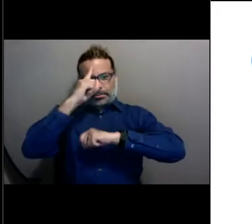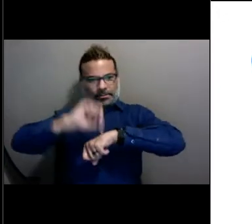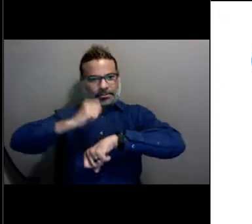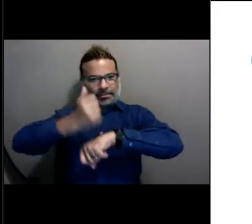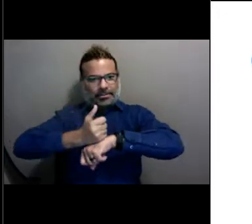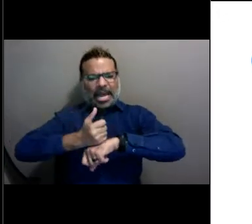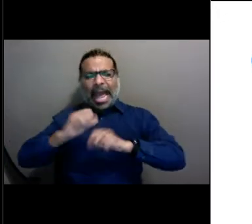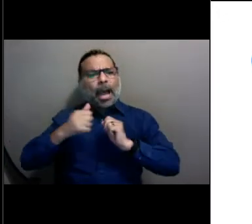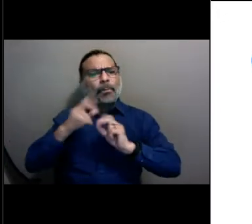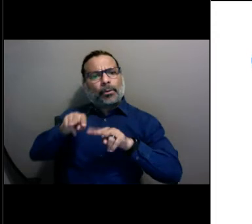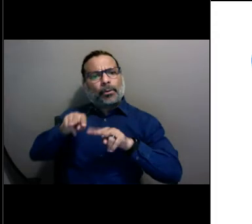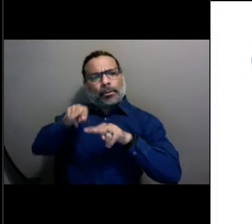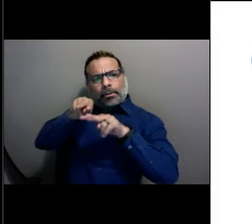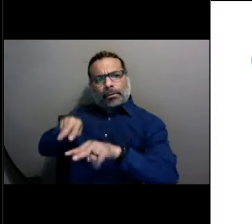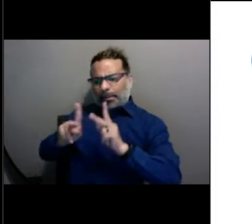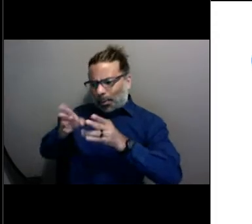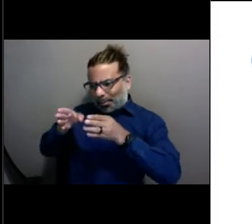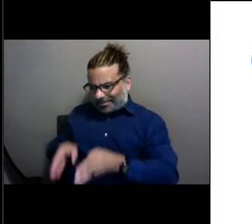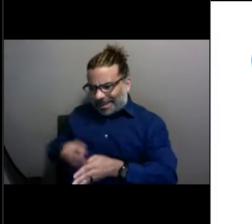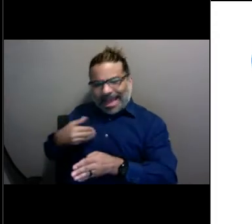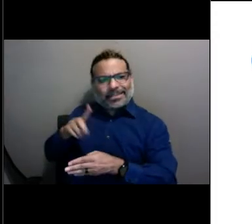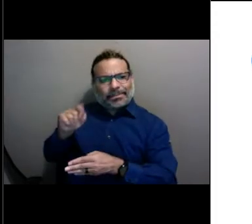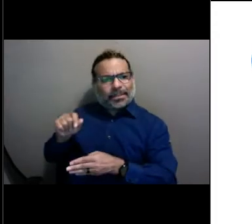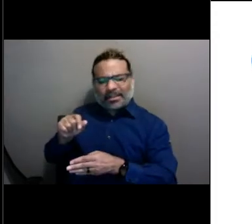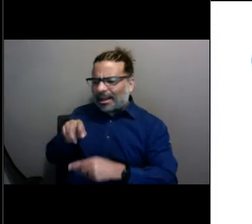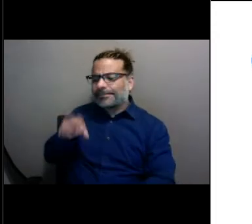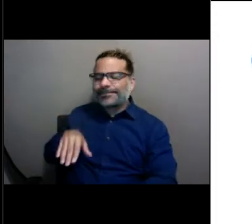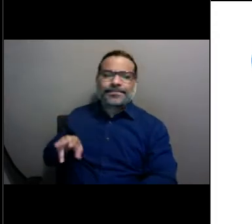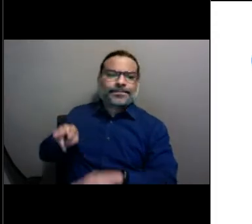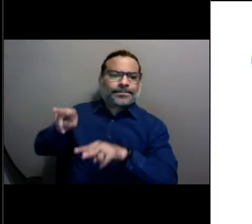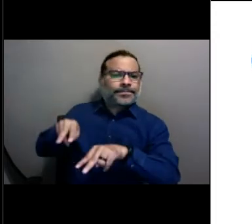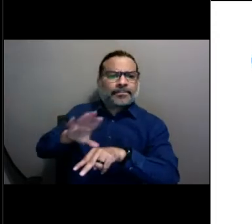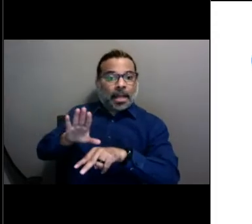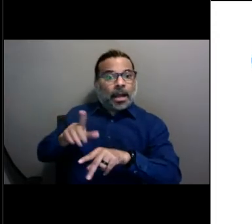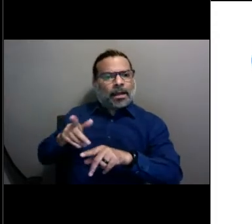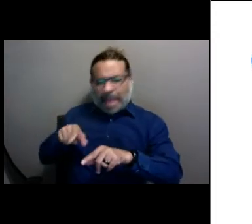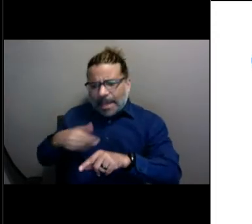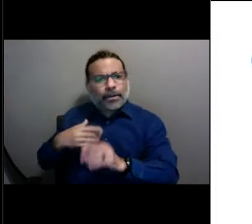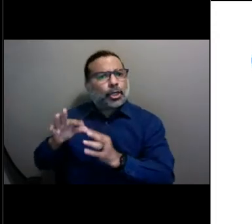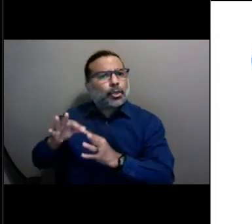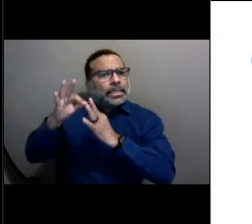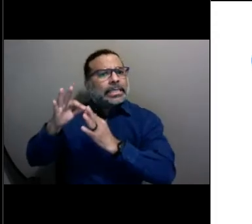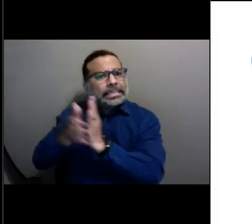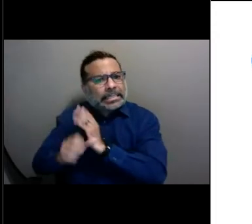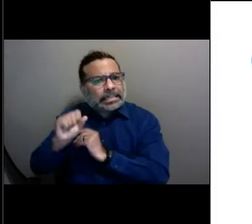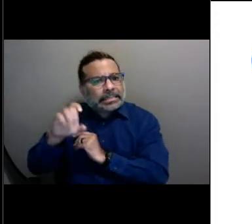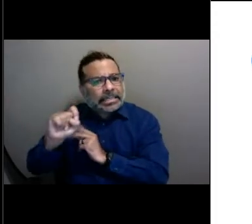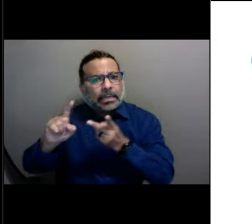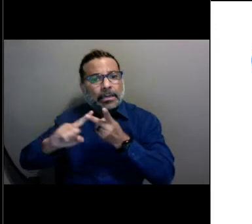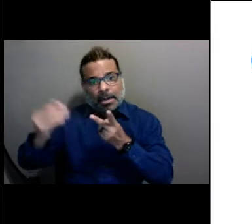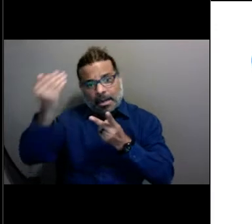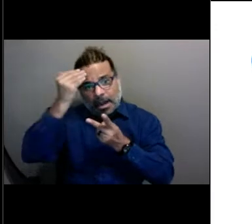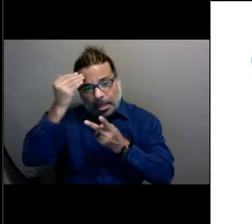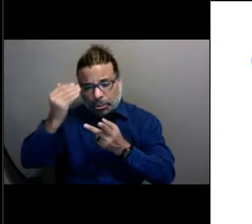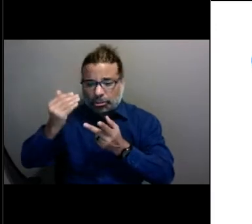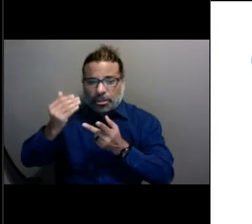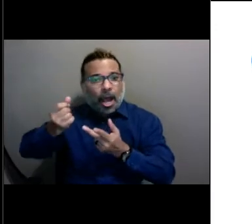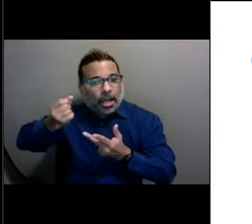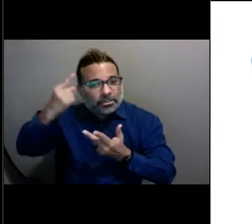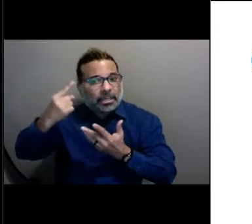with disabilities. They're not only providing a unique skill set and knowledge and perceptions and insights